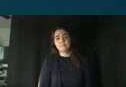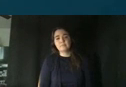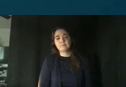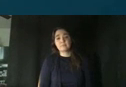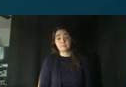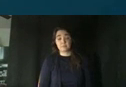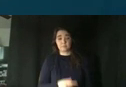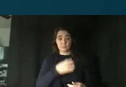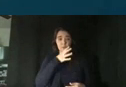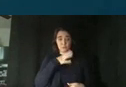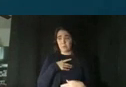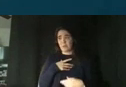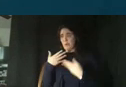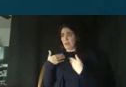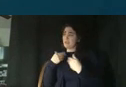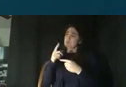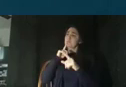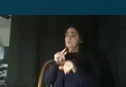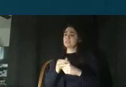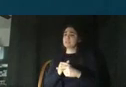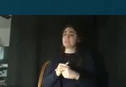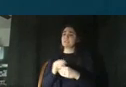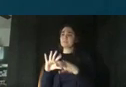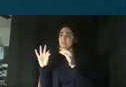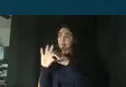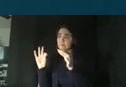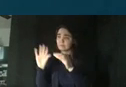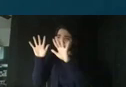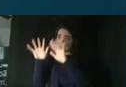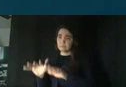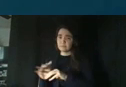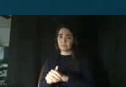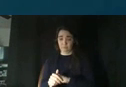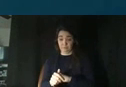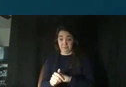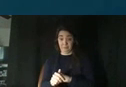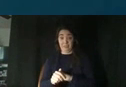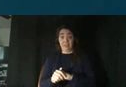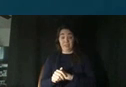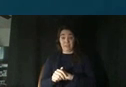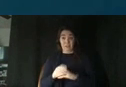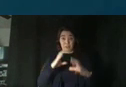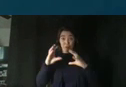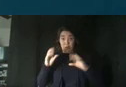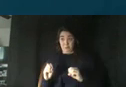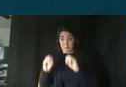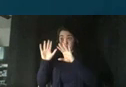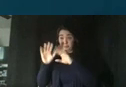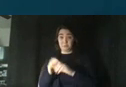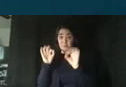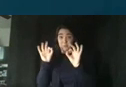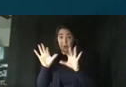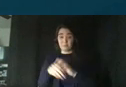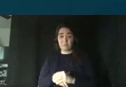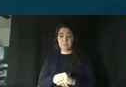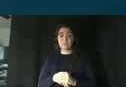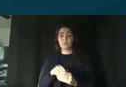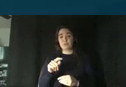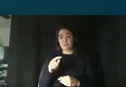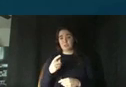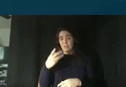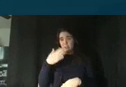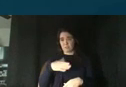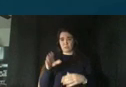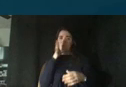We do have some responses to this. Okay. This sparked quite a conversation. So Tracy Soto says, I say no. Instead, we should